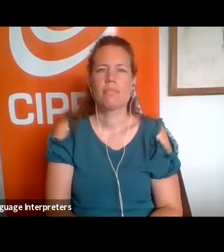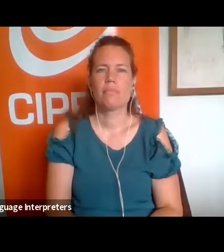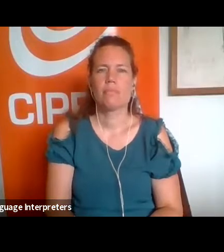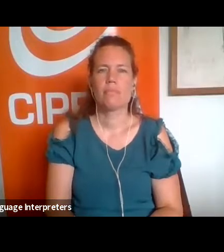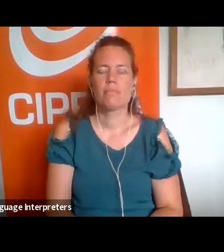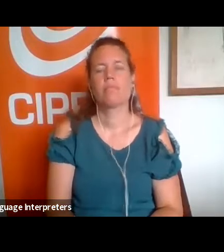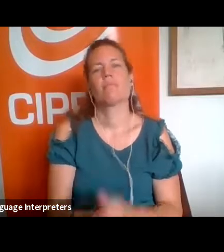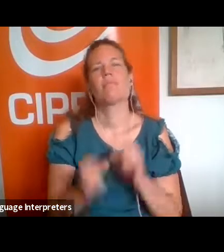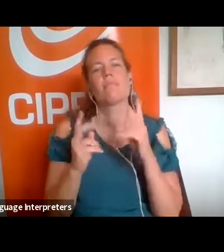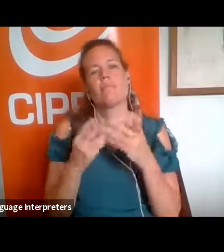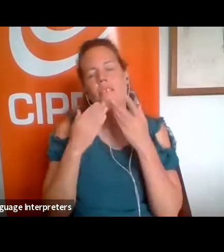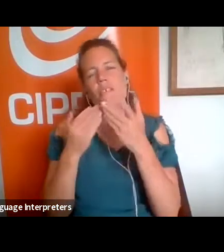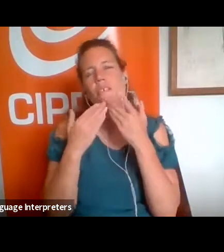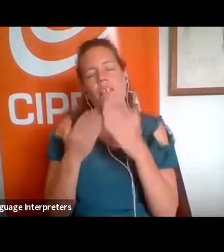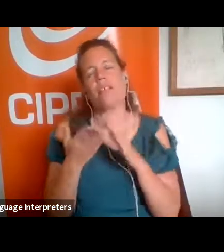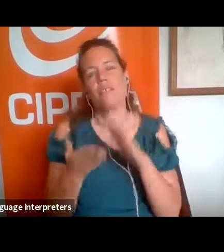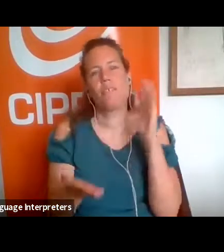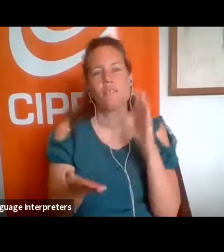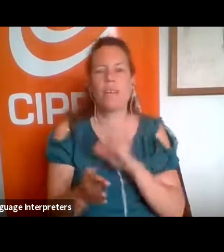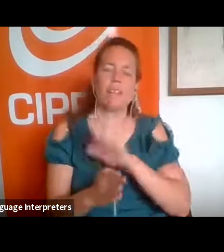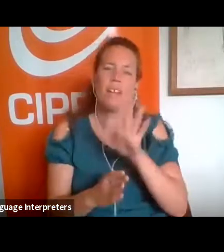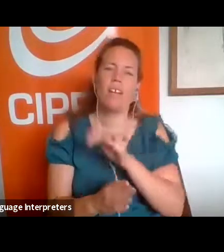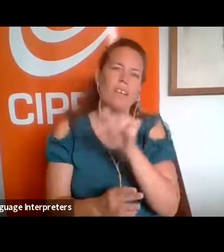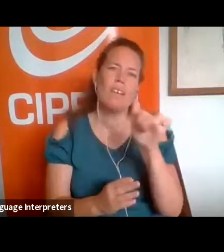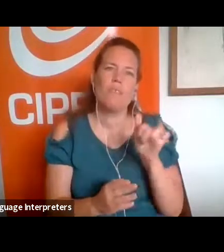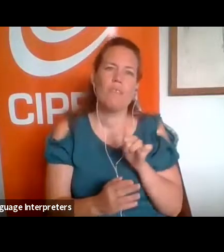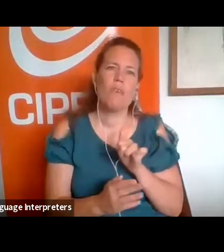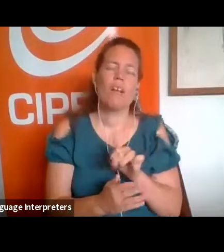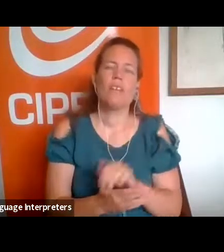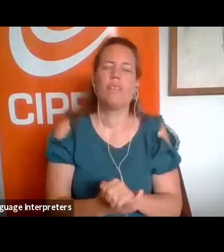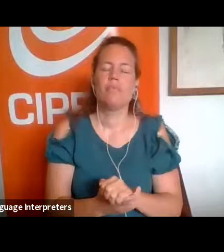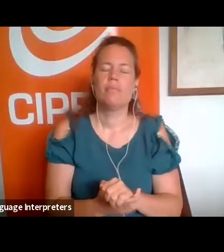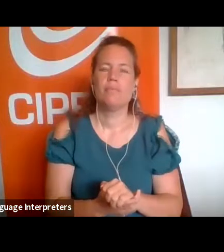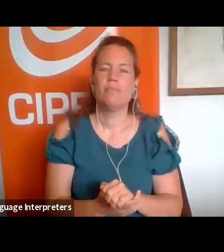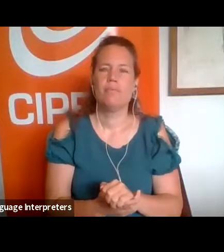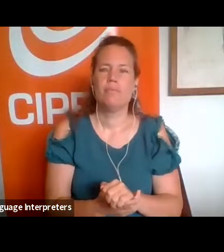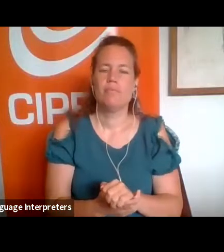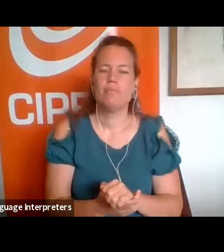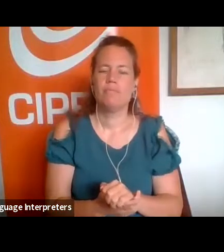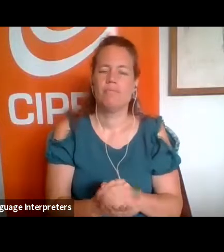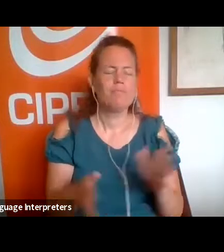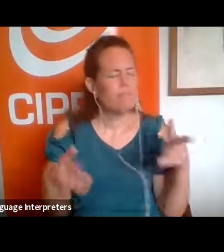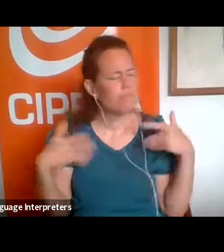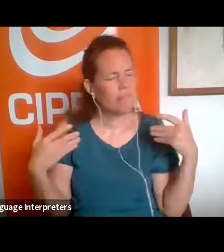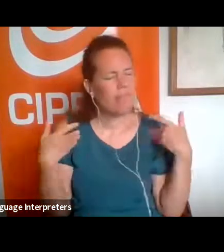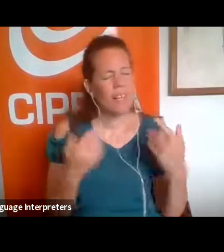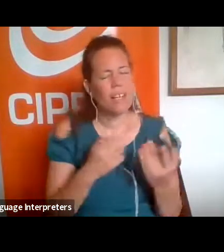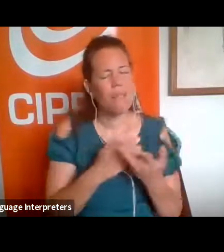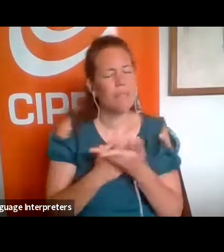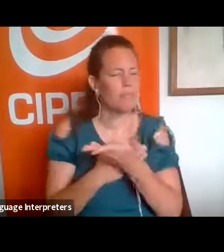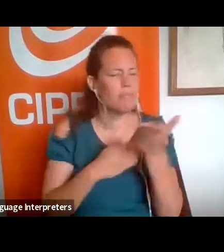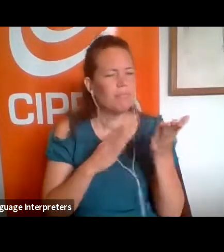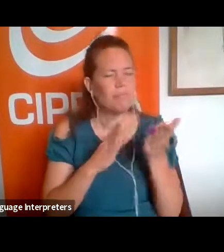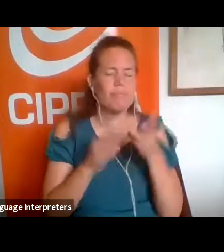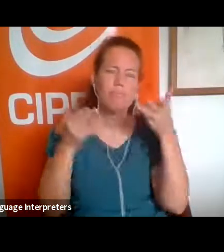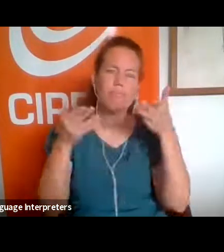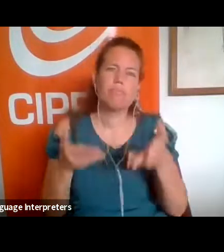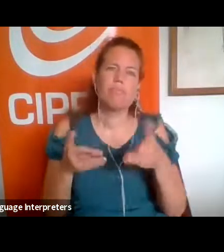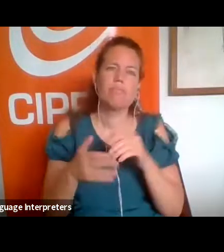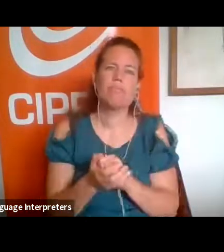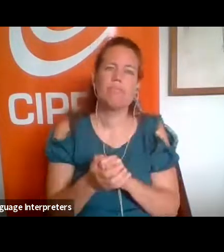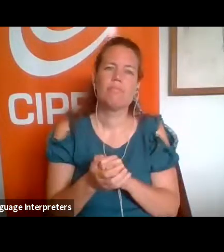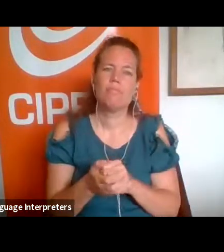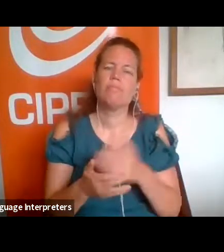Thank you very much, Bernette. Hello, everyone. I'm very much happy to be part of this space and this